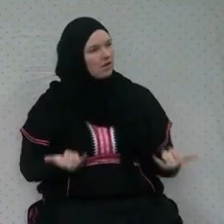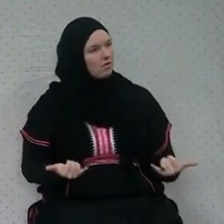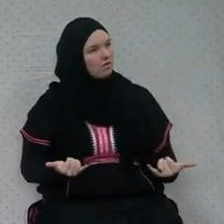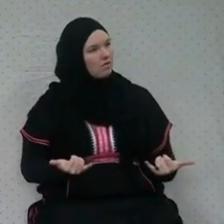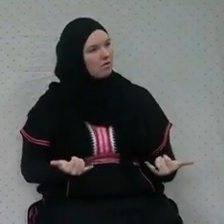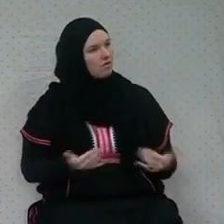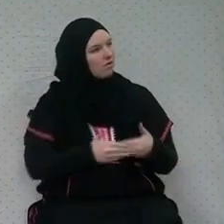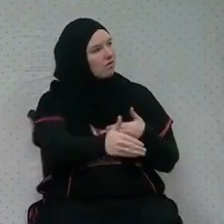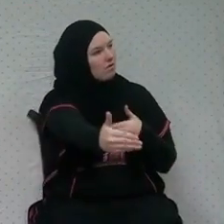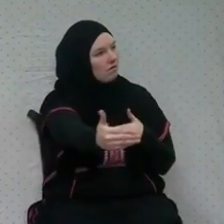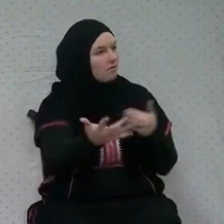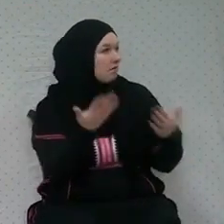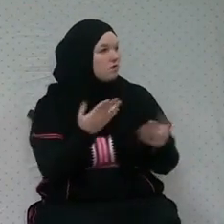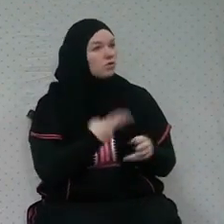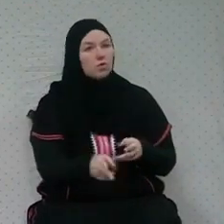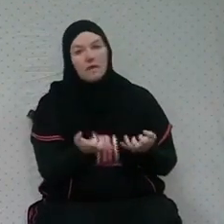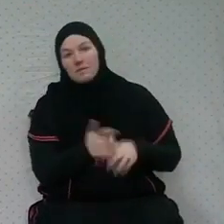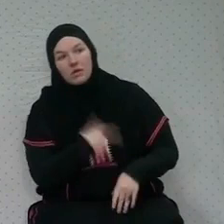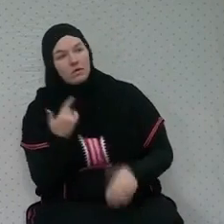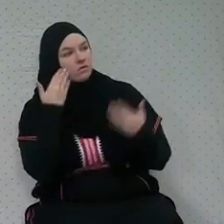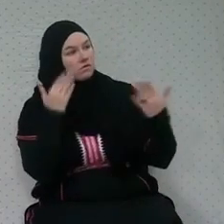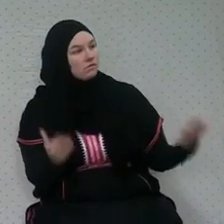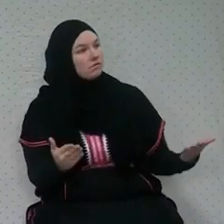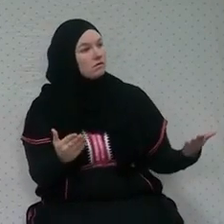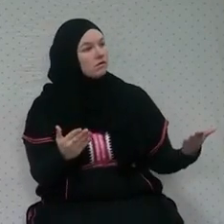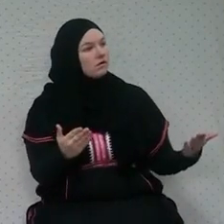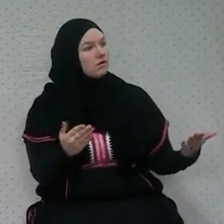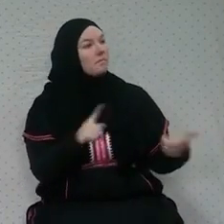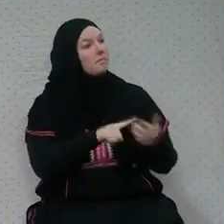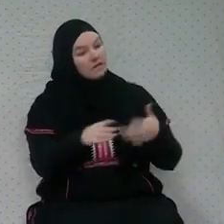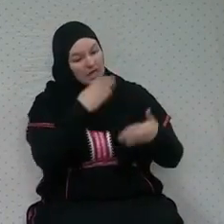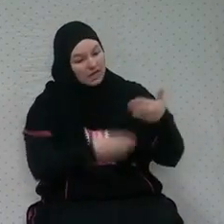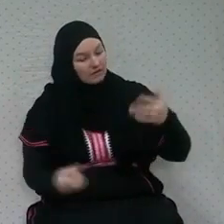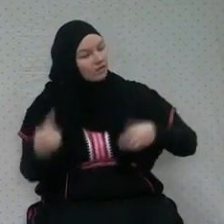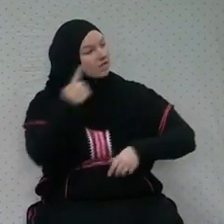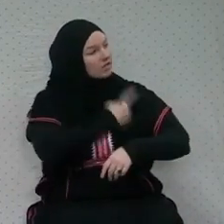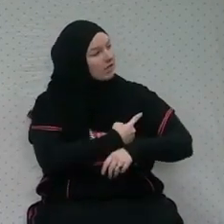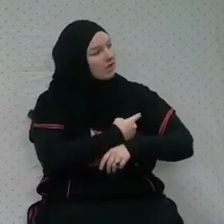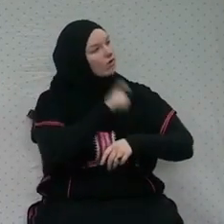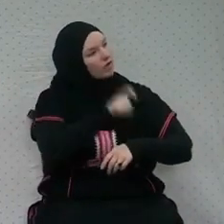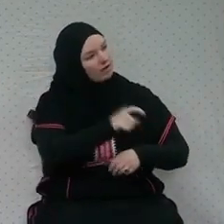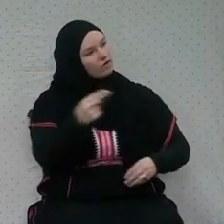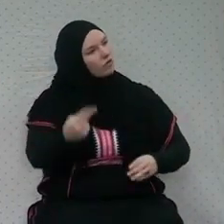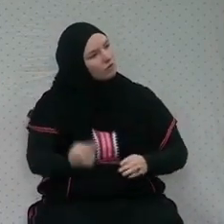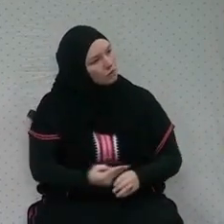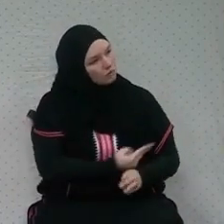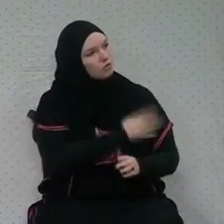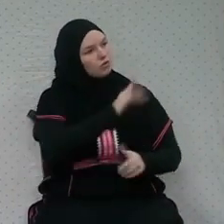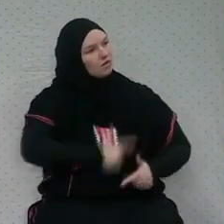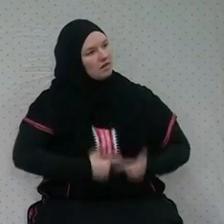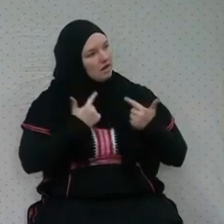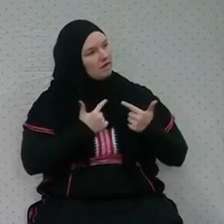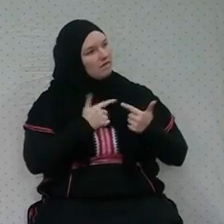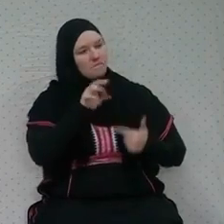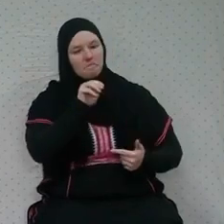may you think. But at the end of the day, you have to use it according to the manual. And the manual